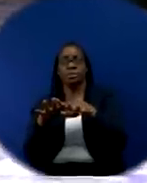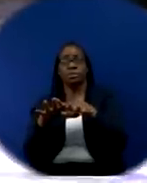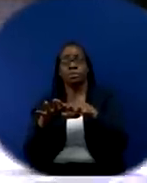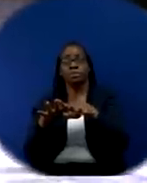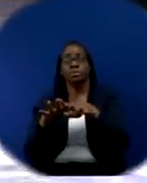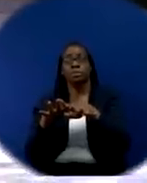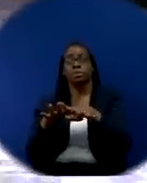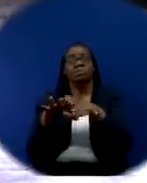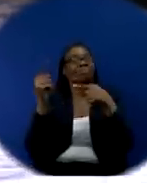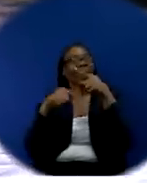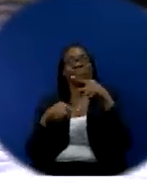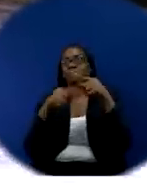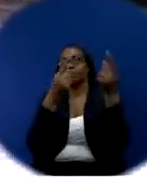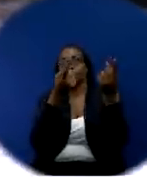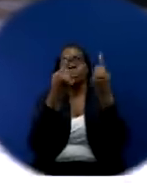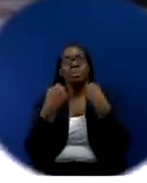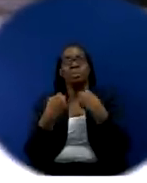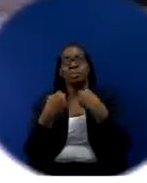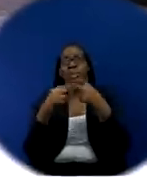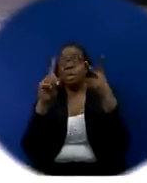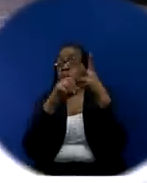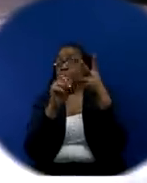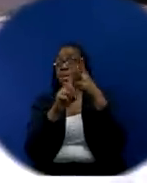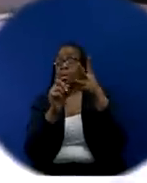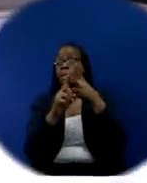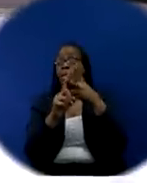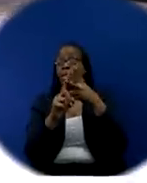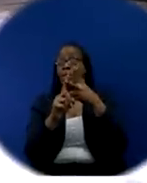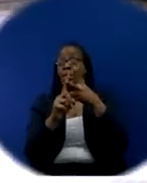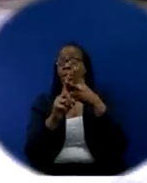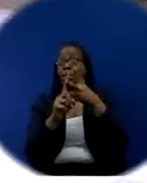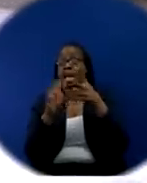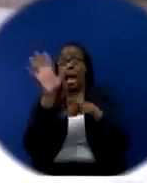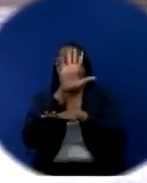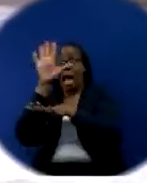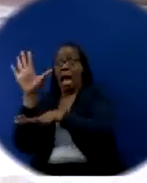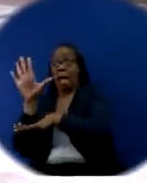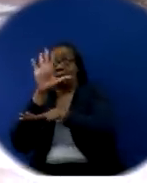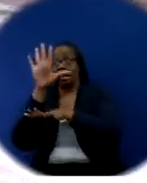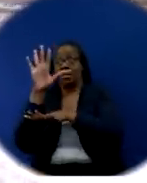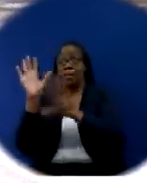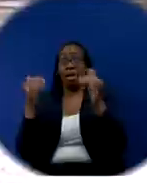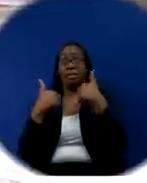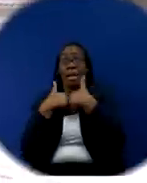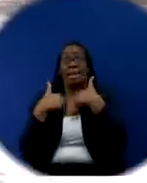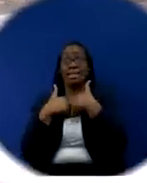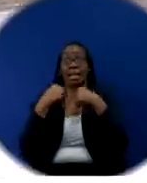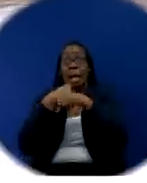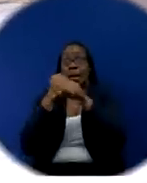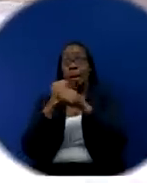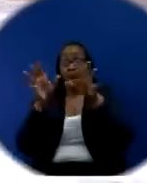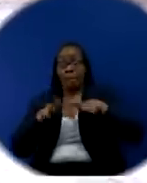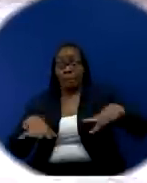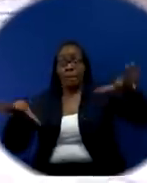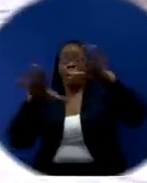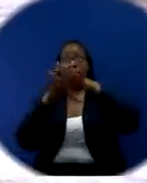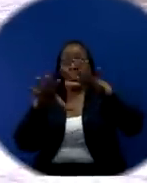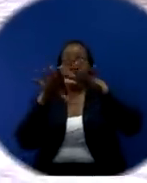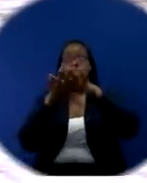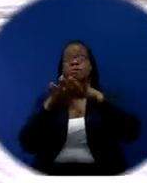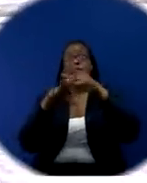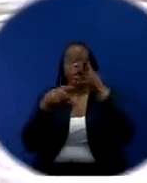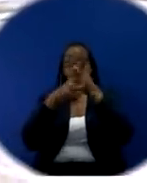possessions, he can't come. Second guy, he says, I just bought 5 yoke of oxen. They're going to make sure my field is taken care of.